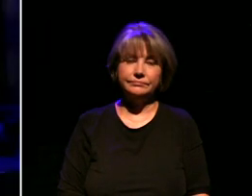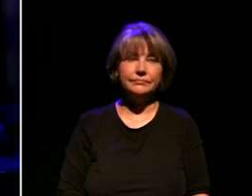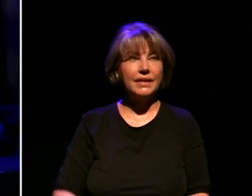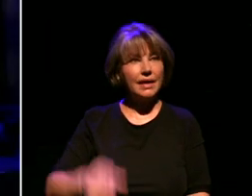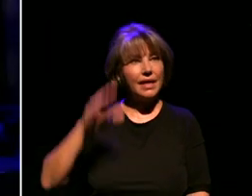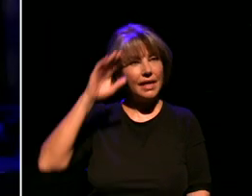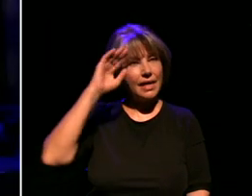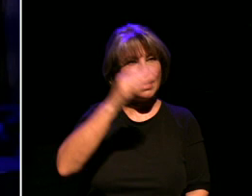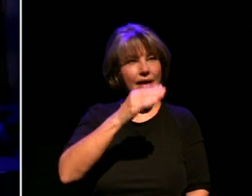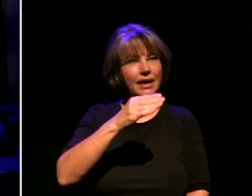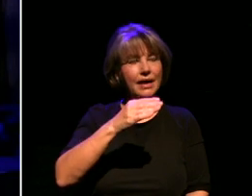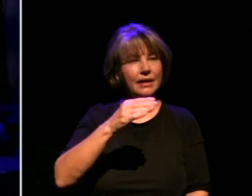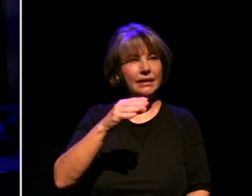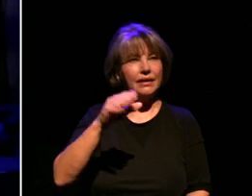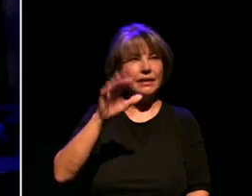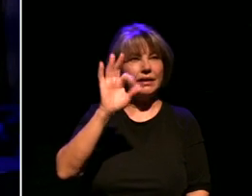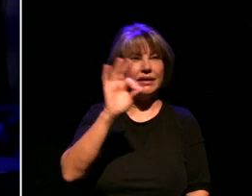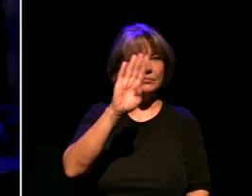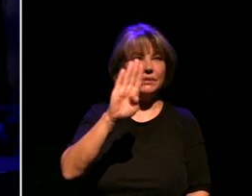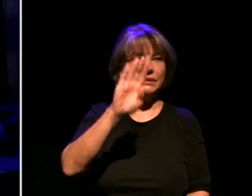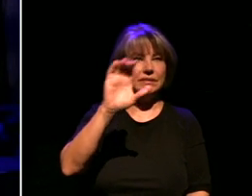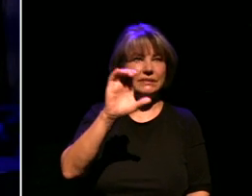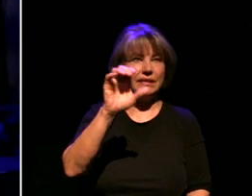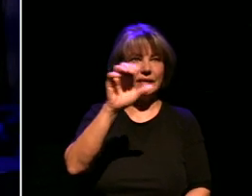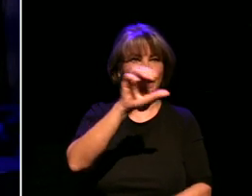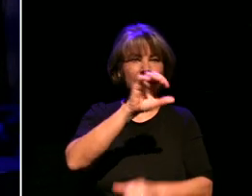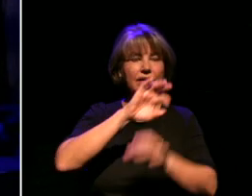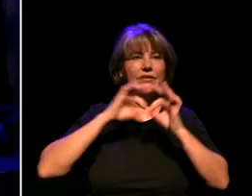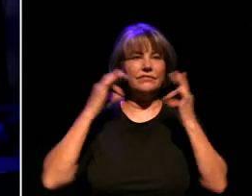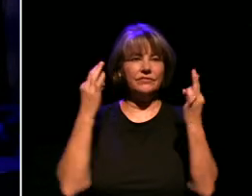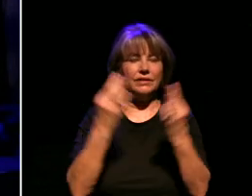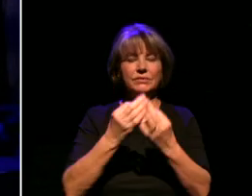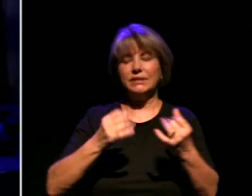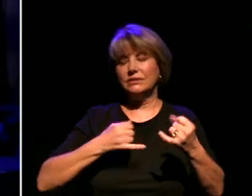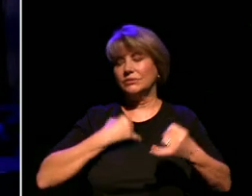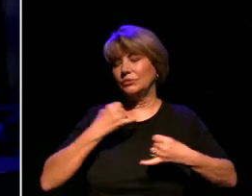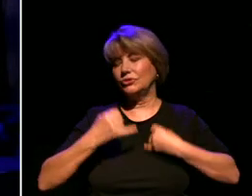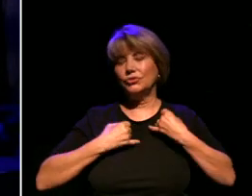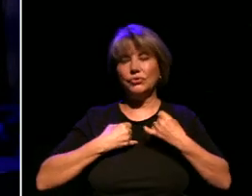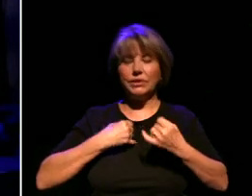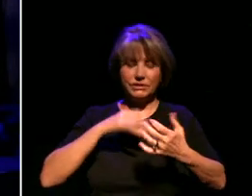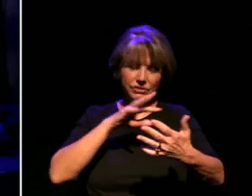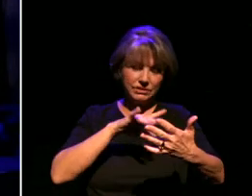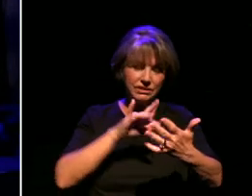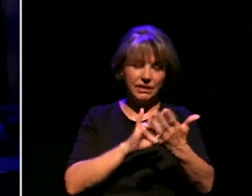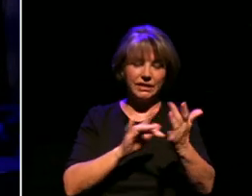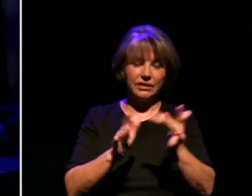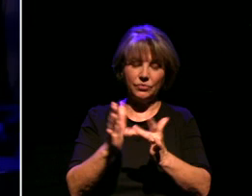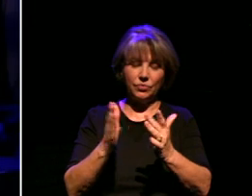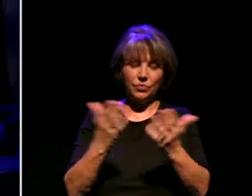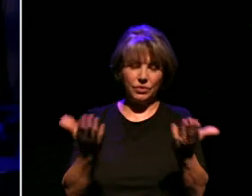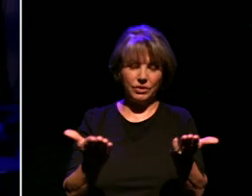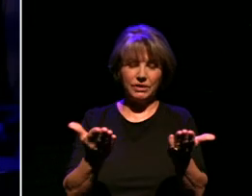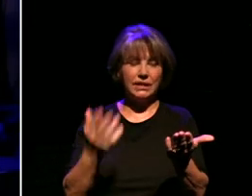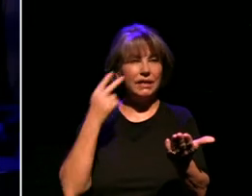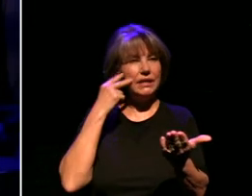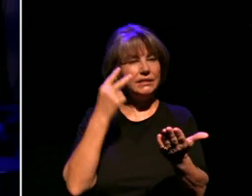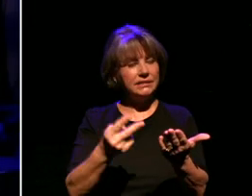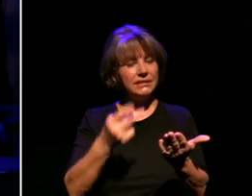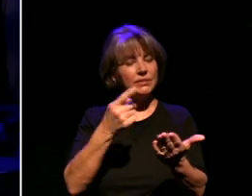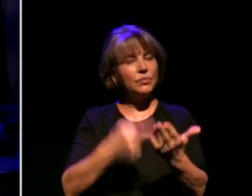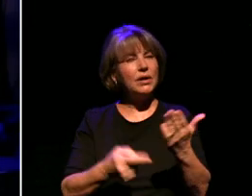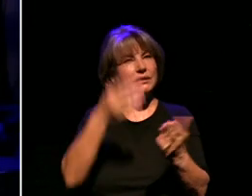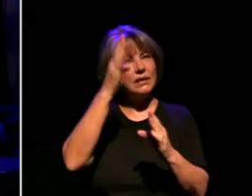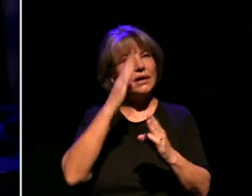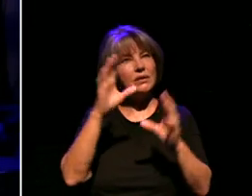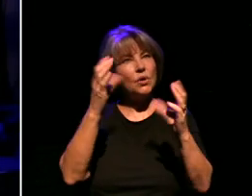Hey, Fellowship family, it's always my joy to get into God's Word with you and to seek what God would have us do and who